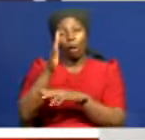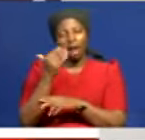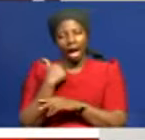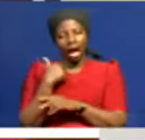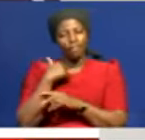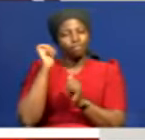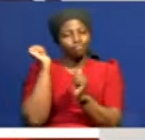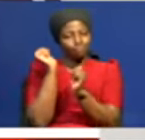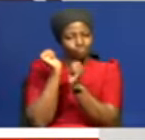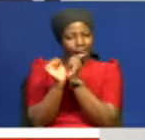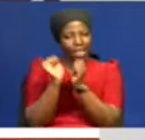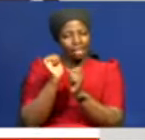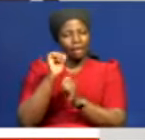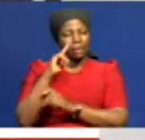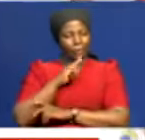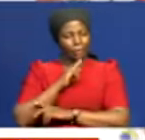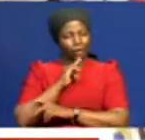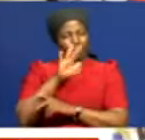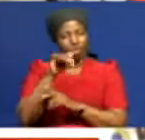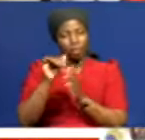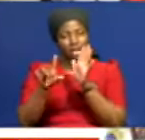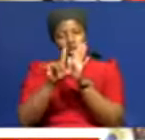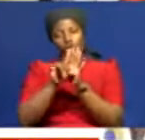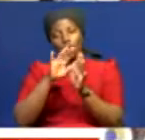inconsistencies flagged out will be subjected to investigations and will attract firm legal measures. The ministry further say that all